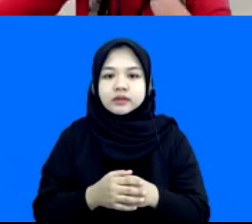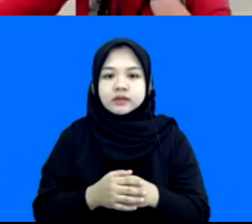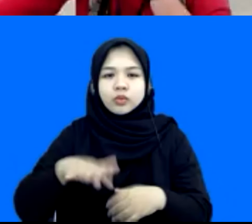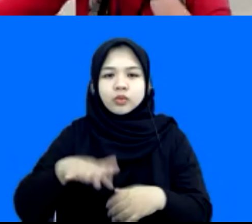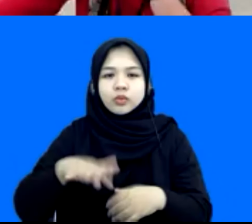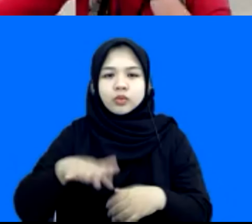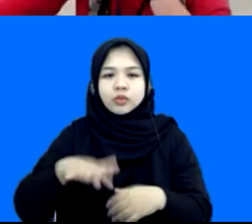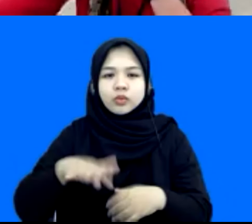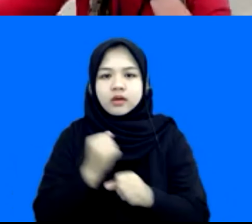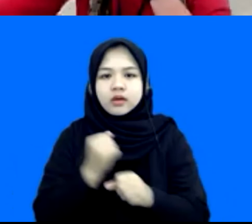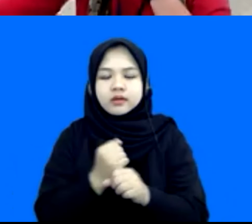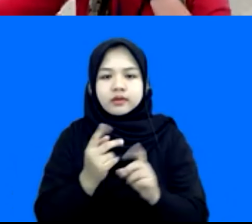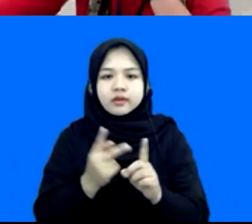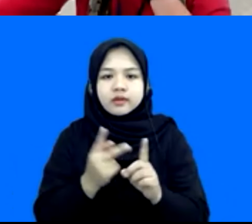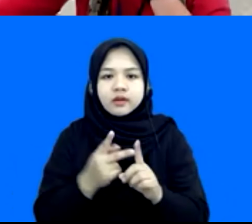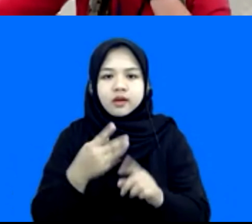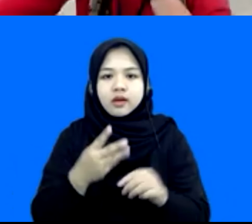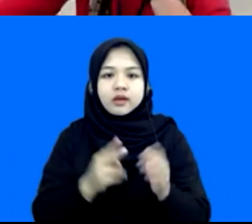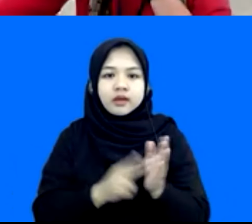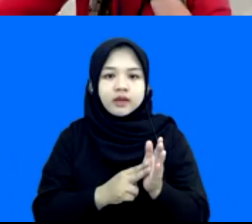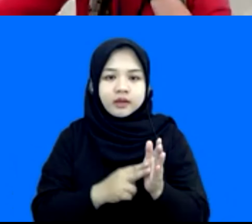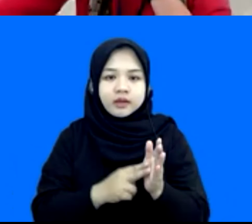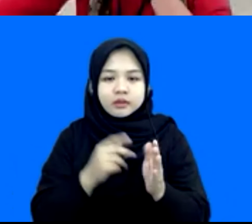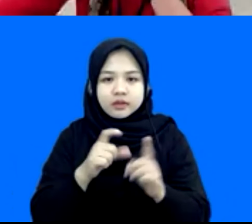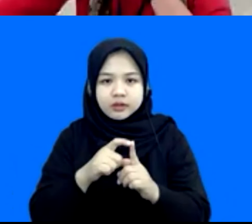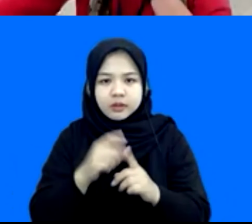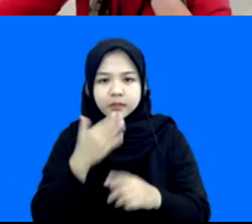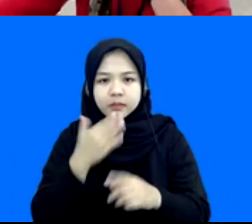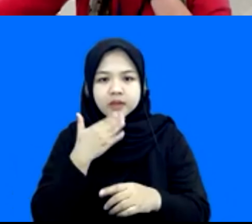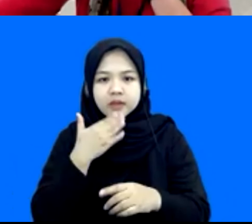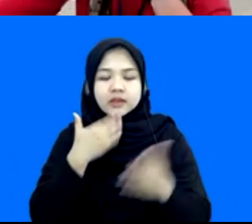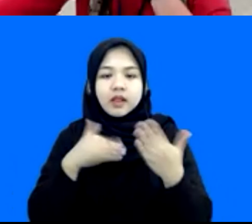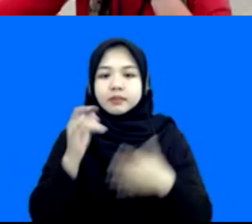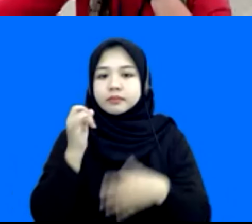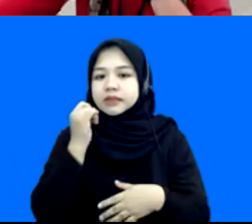heat. We have found there are already